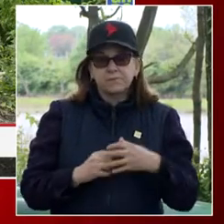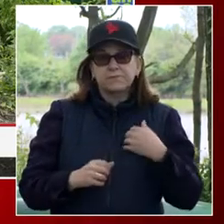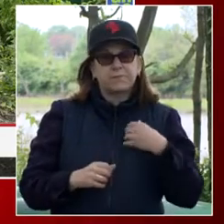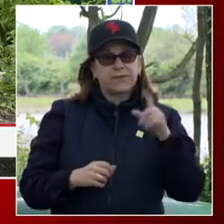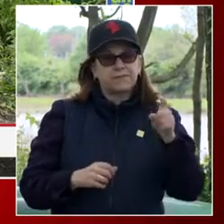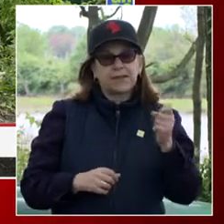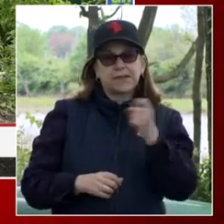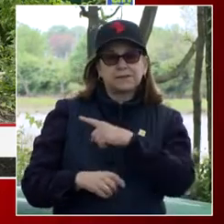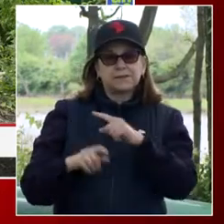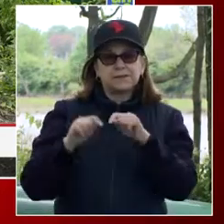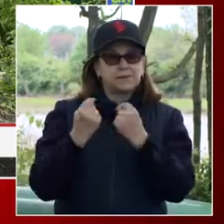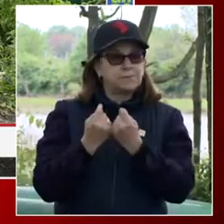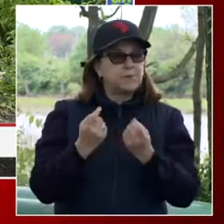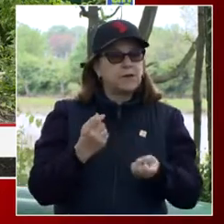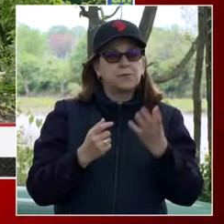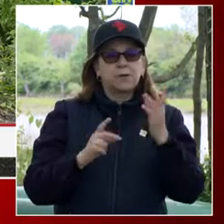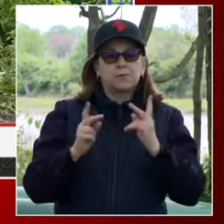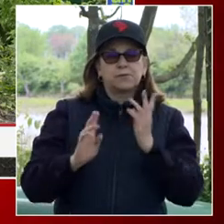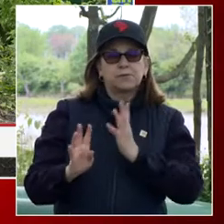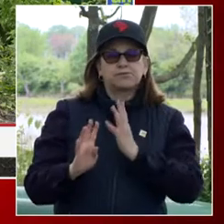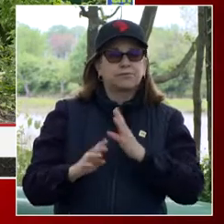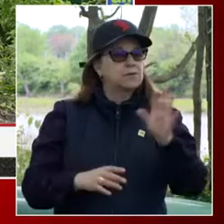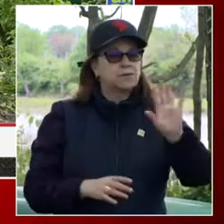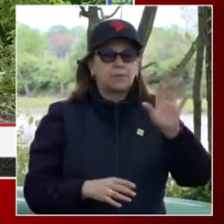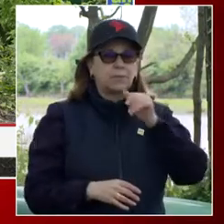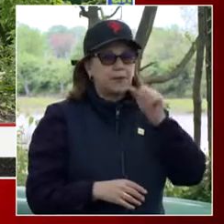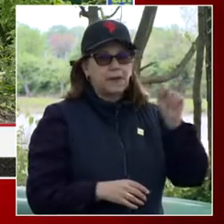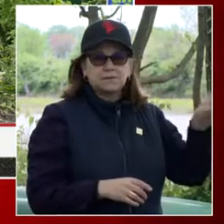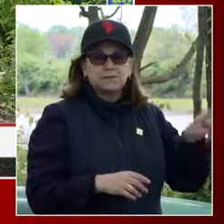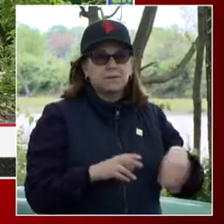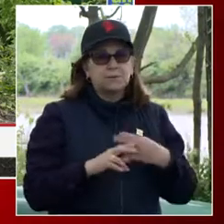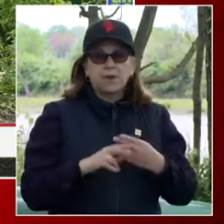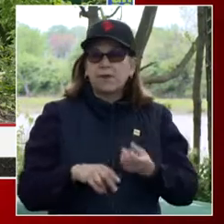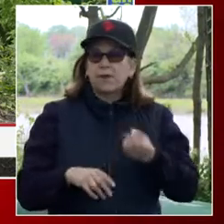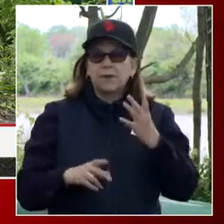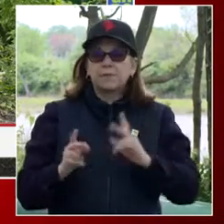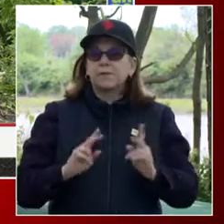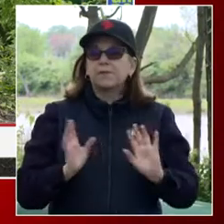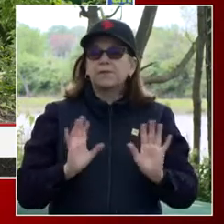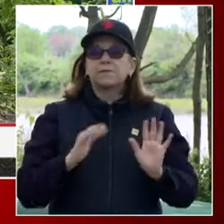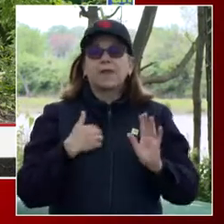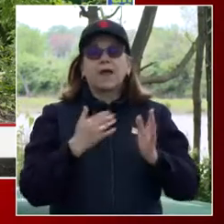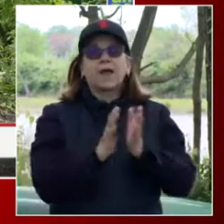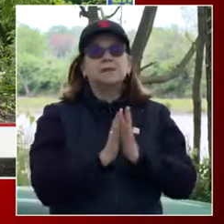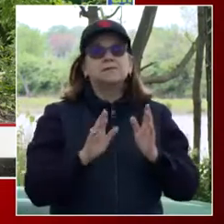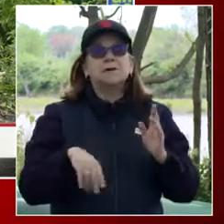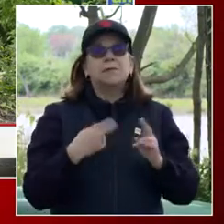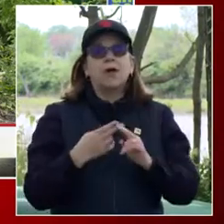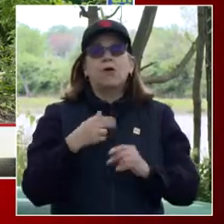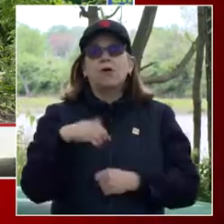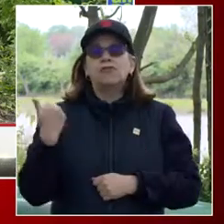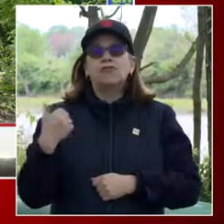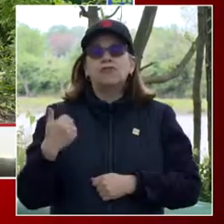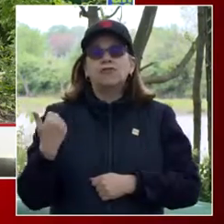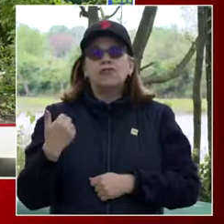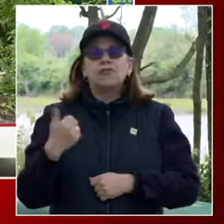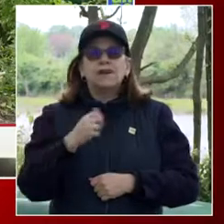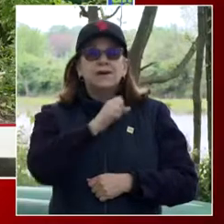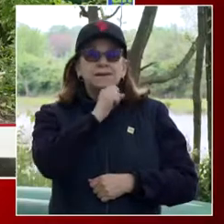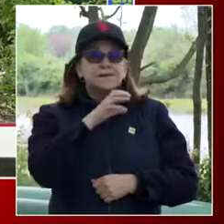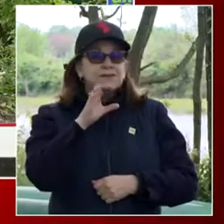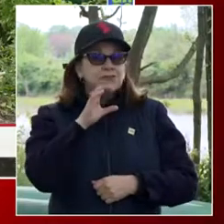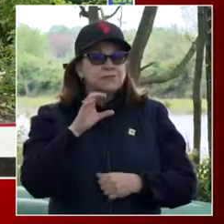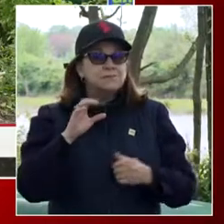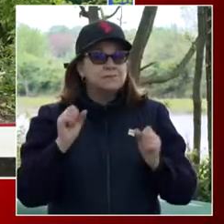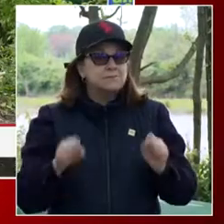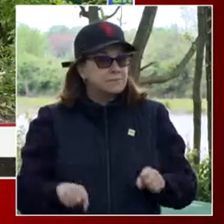you a number. No, I'm more so asking. I know, for example, when seniors became eligible for the vaccine,